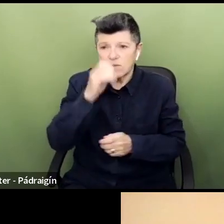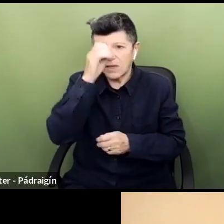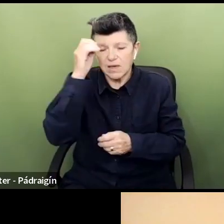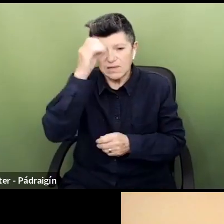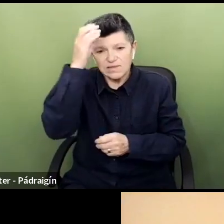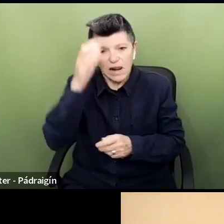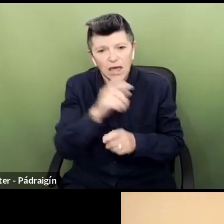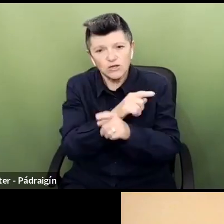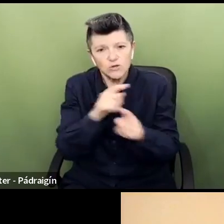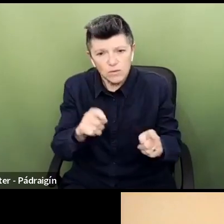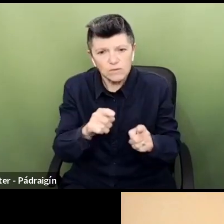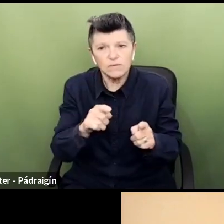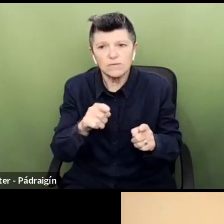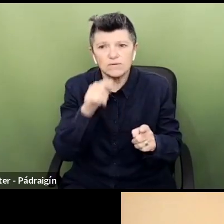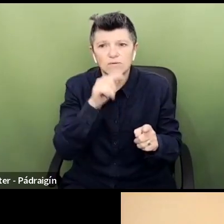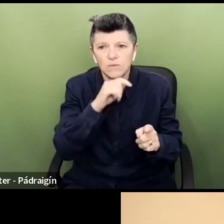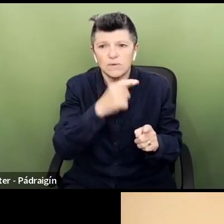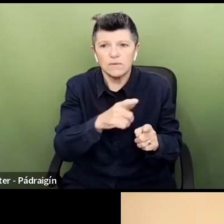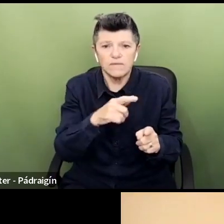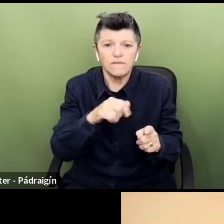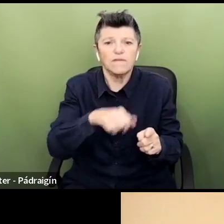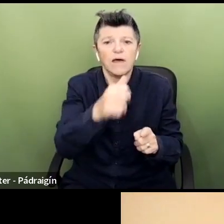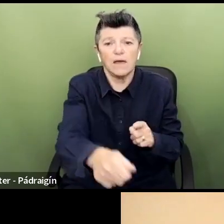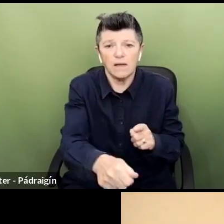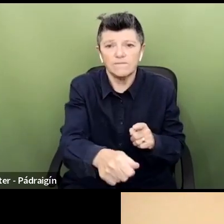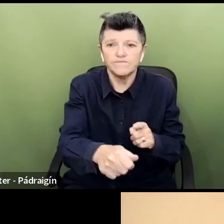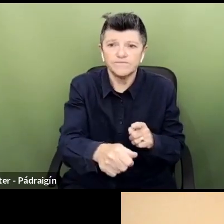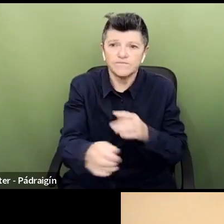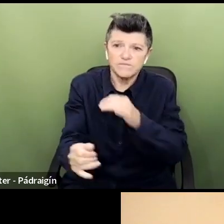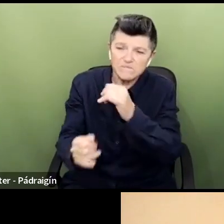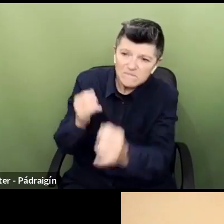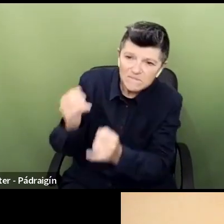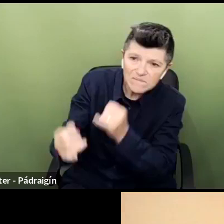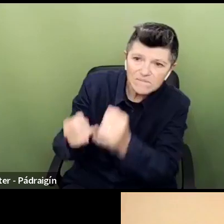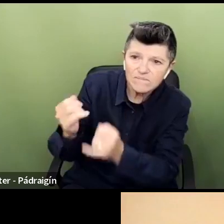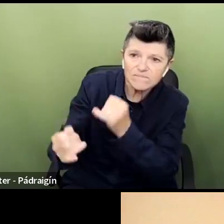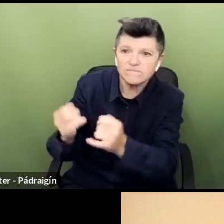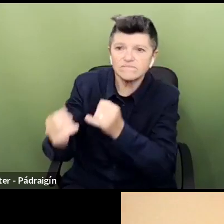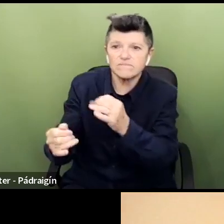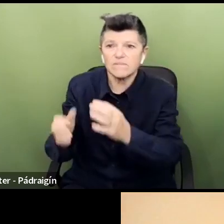to deride these ostensibly kitsch and